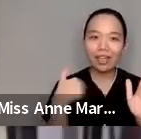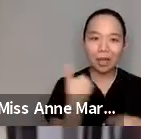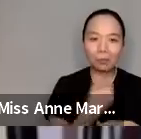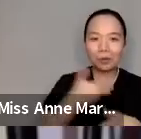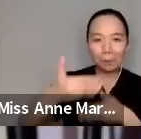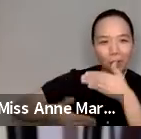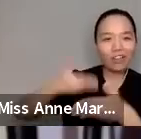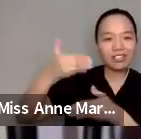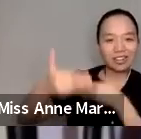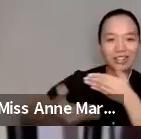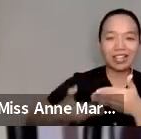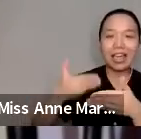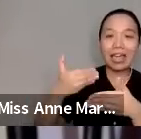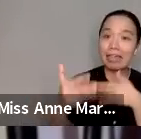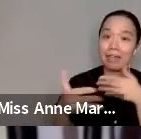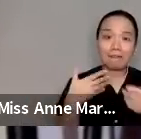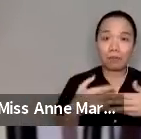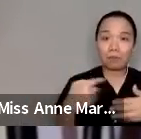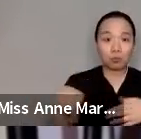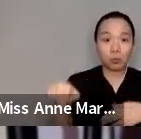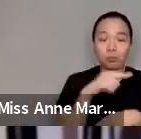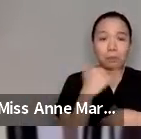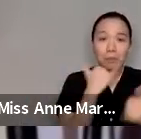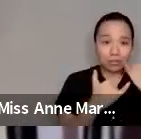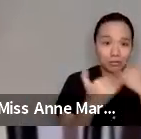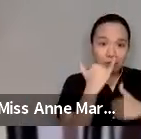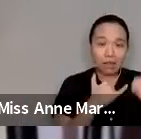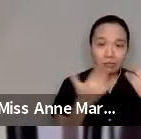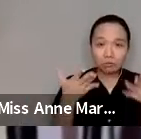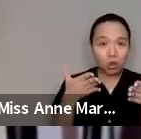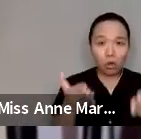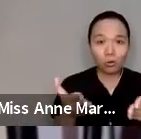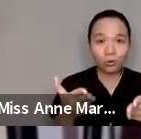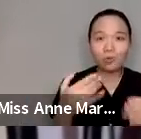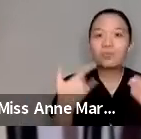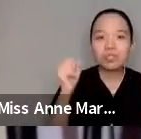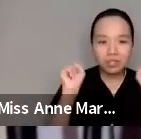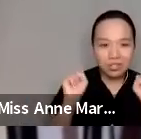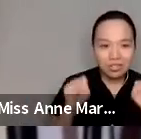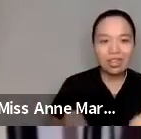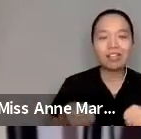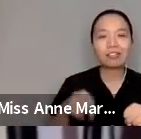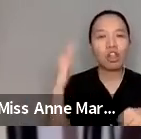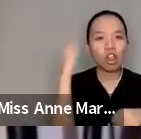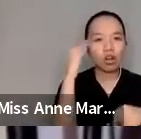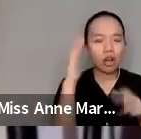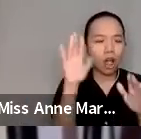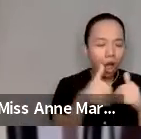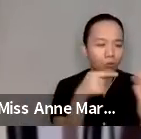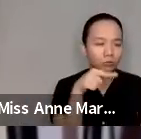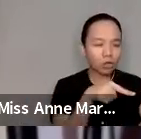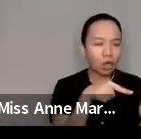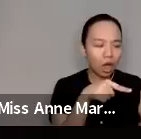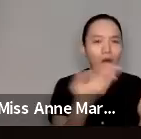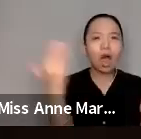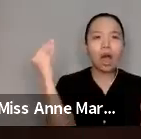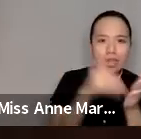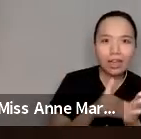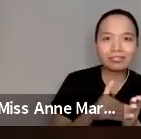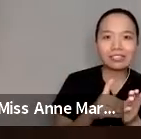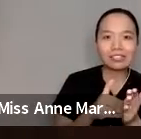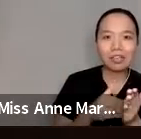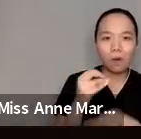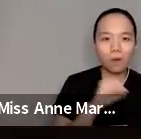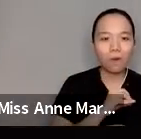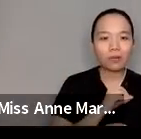progress, and that even if we make mistakes along the way, we can always learn to acknowledge them and to start over at our own